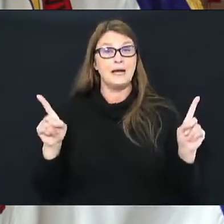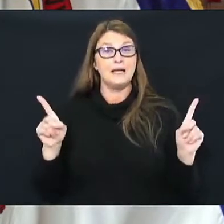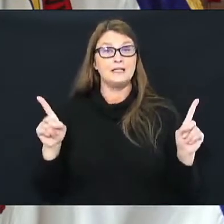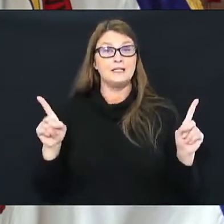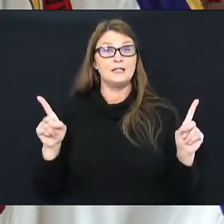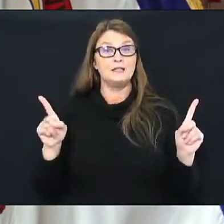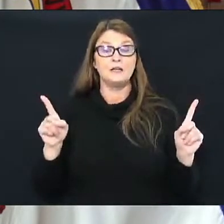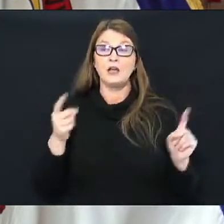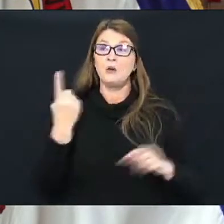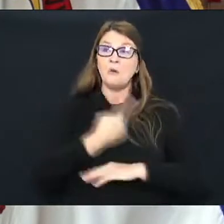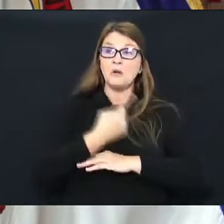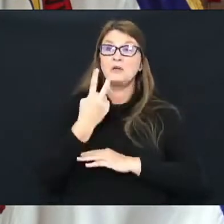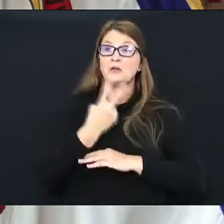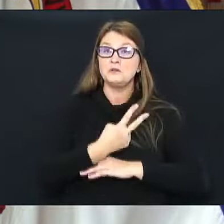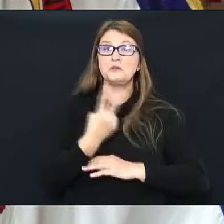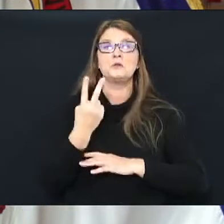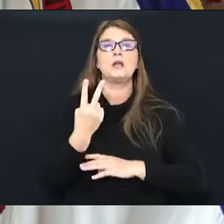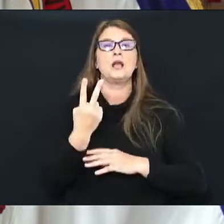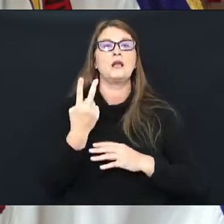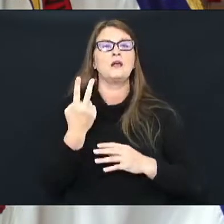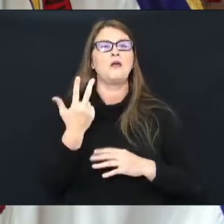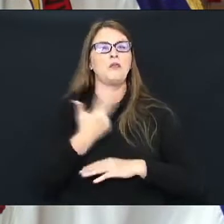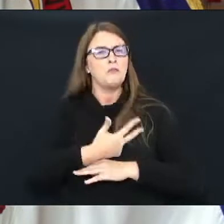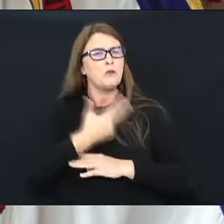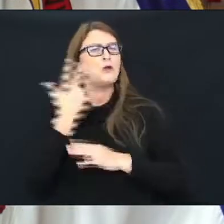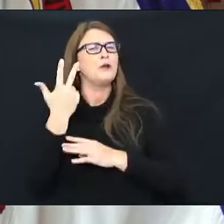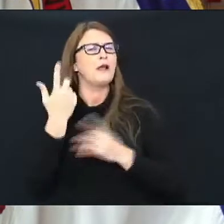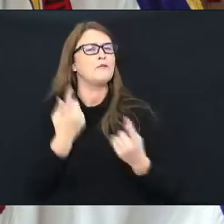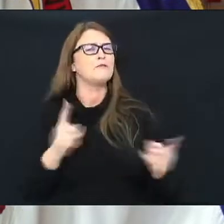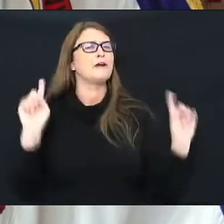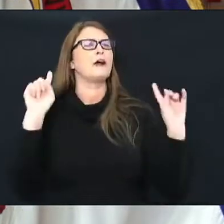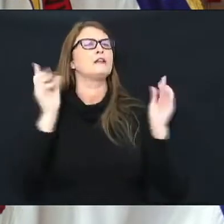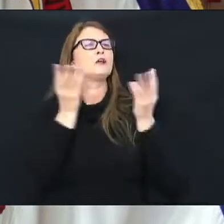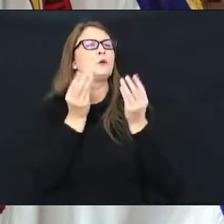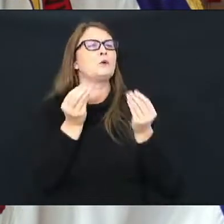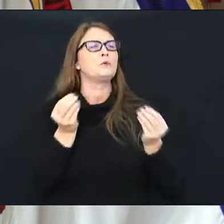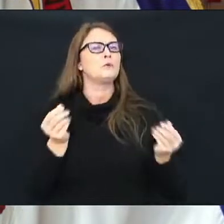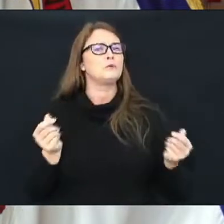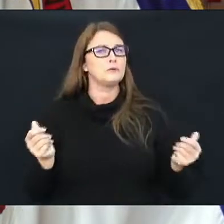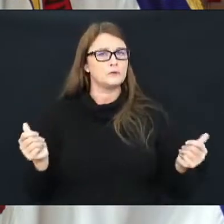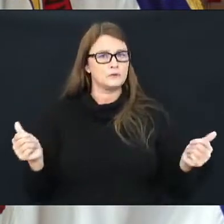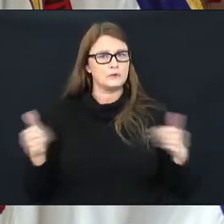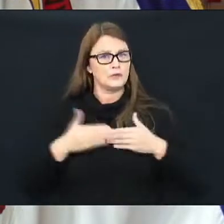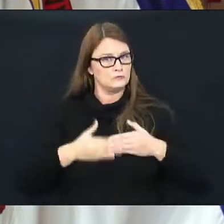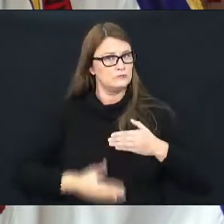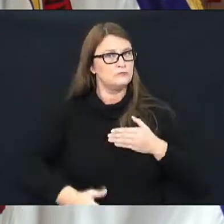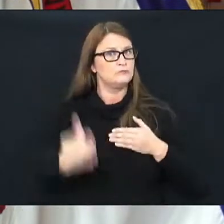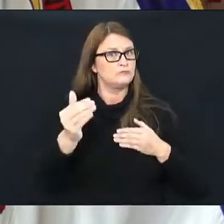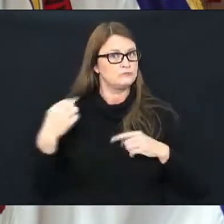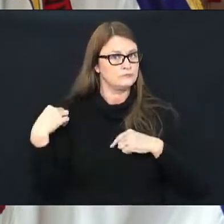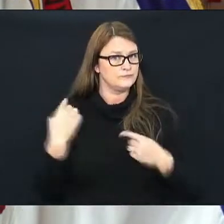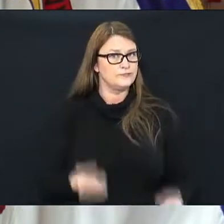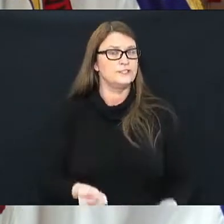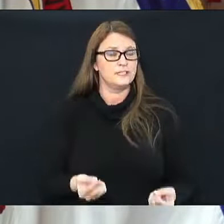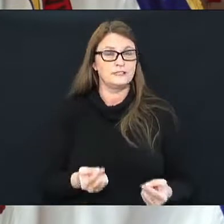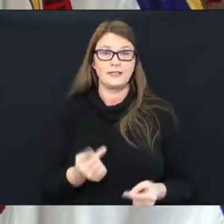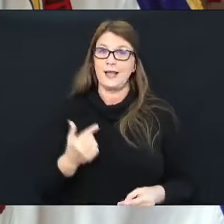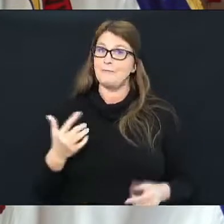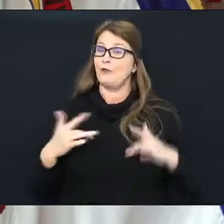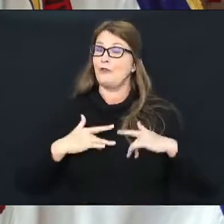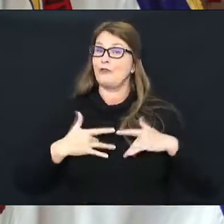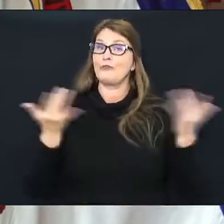But after a couple of days, it surely started getting better, and then it's moved along really well. I'm tickled to